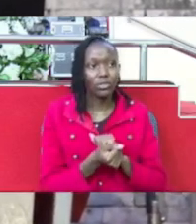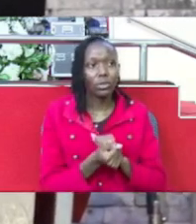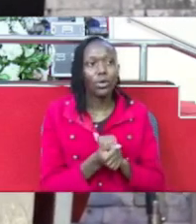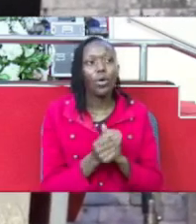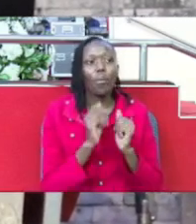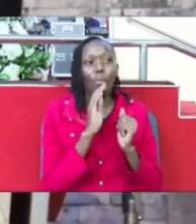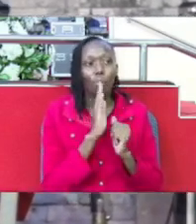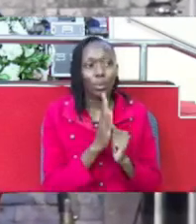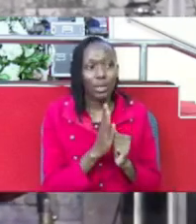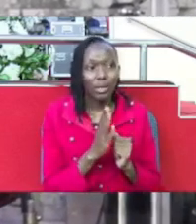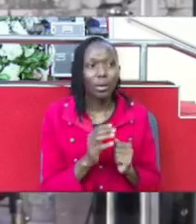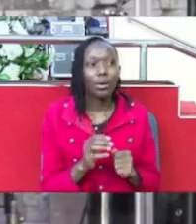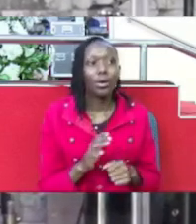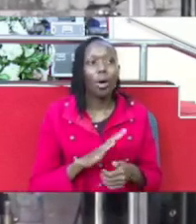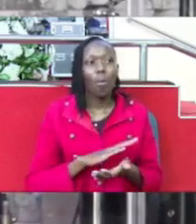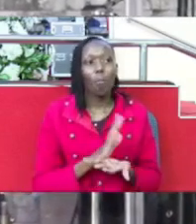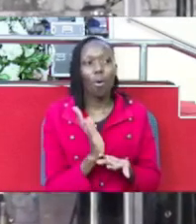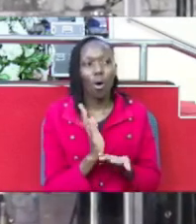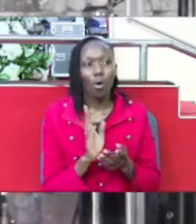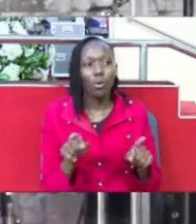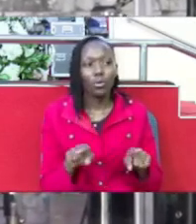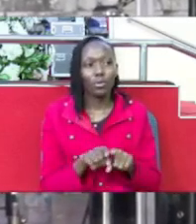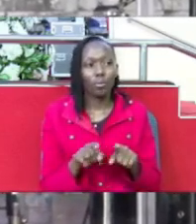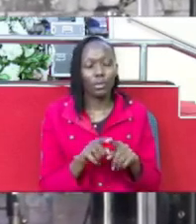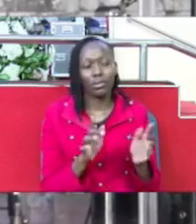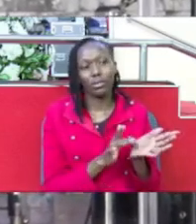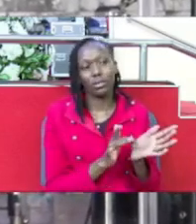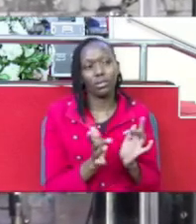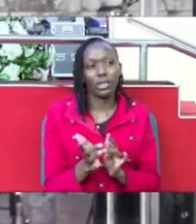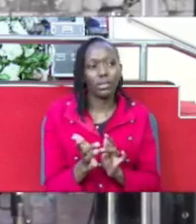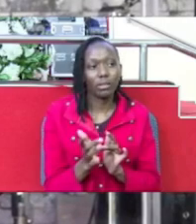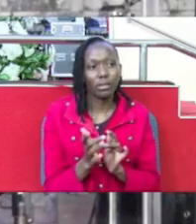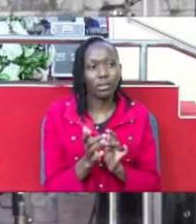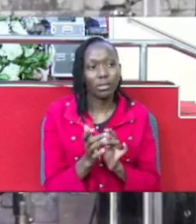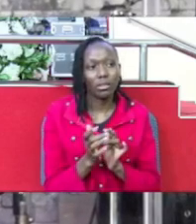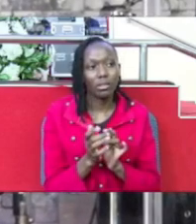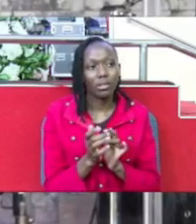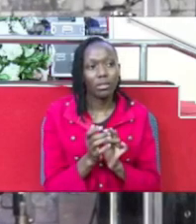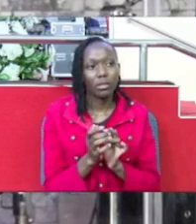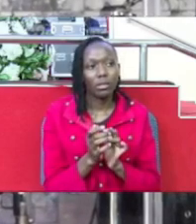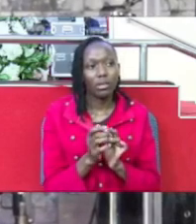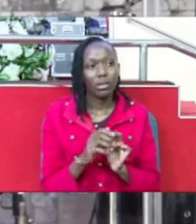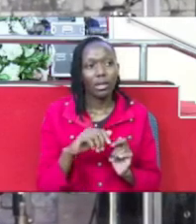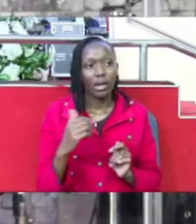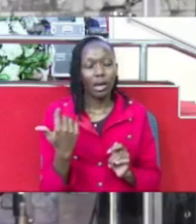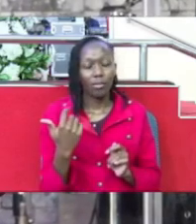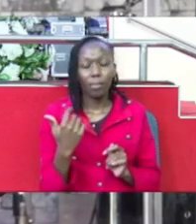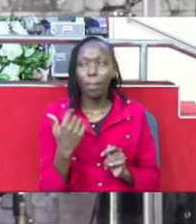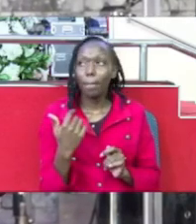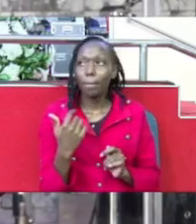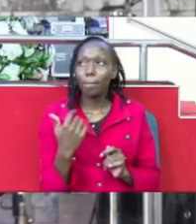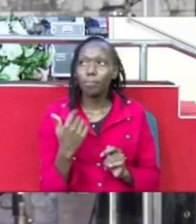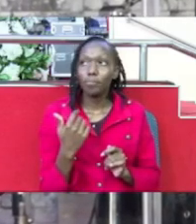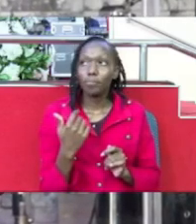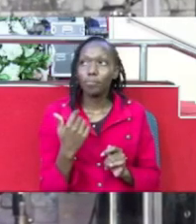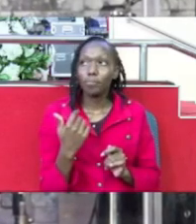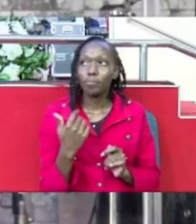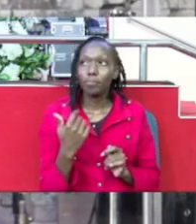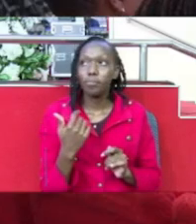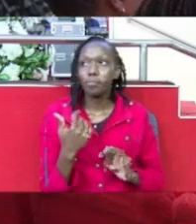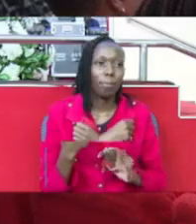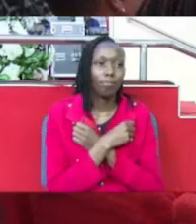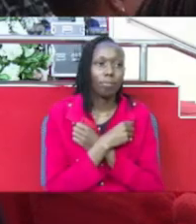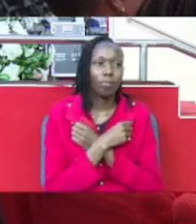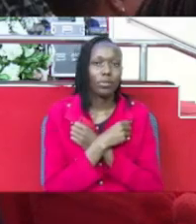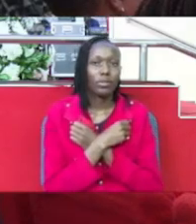Jesus. Inatutengeza kuweza kuishi na kukaa kama Kristo. The other one is love. Ya ingine ni upendo. There